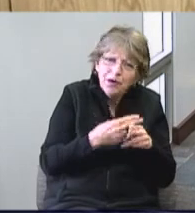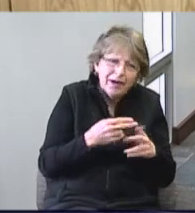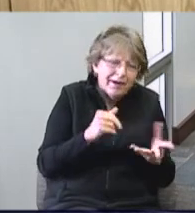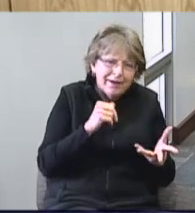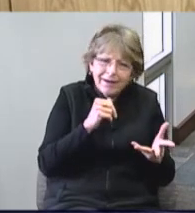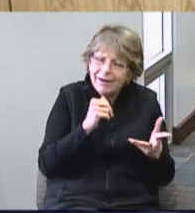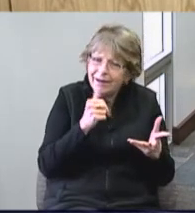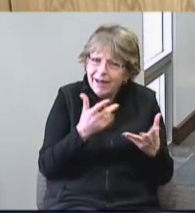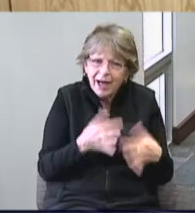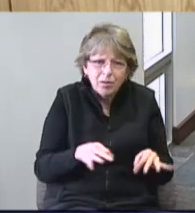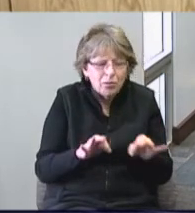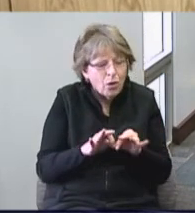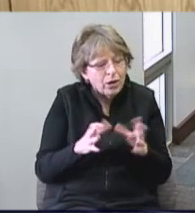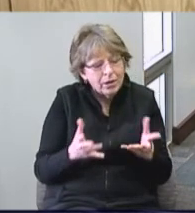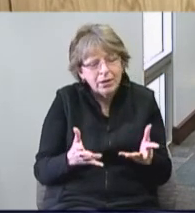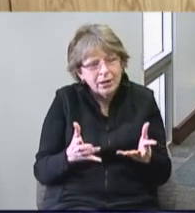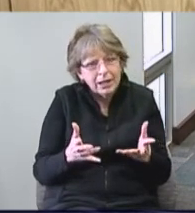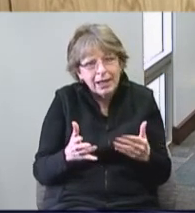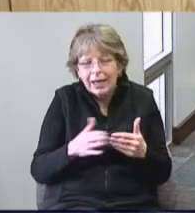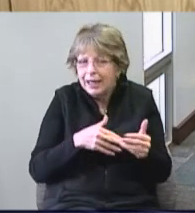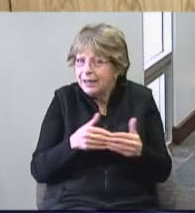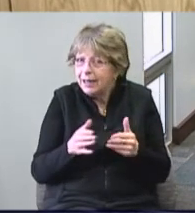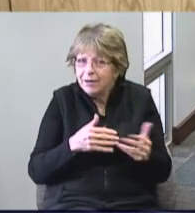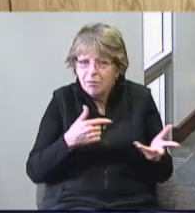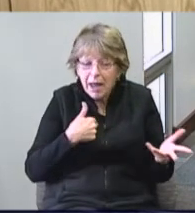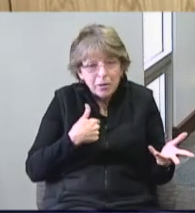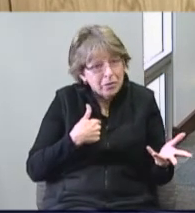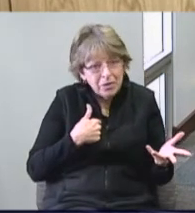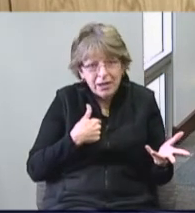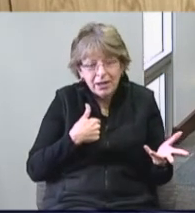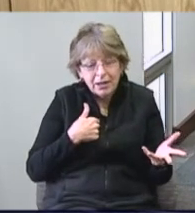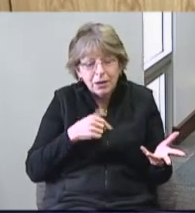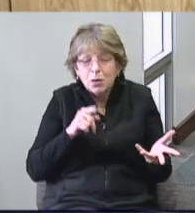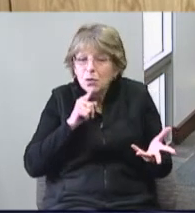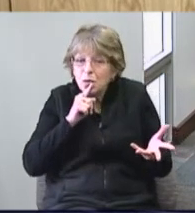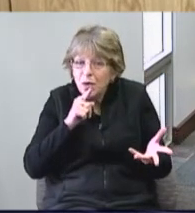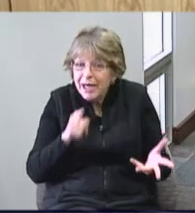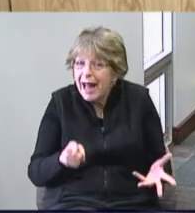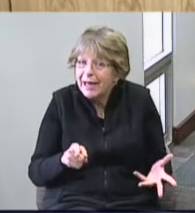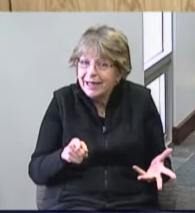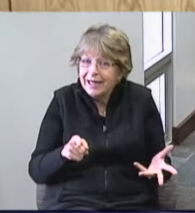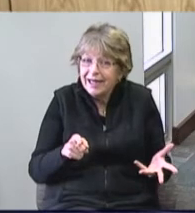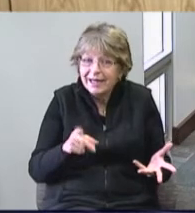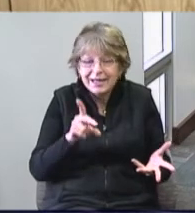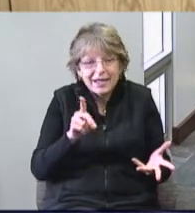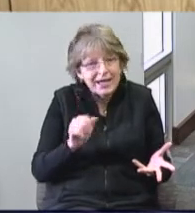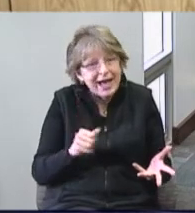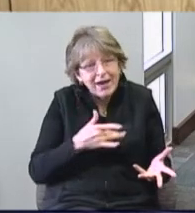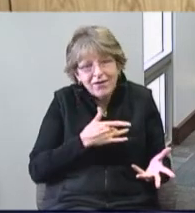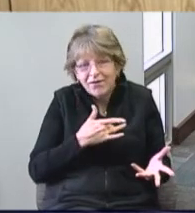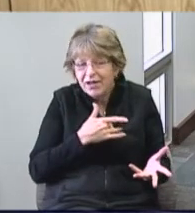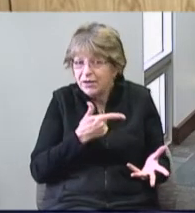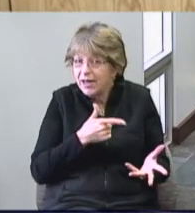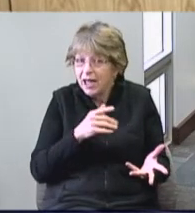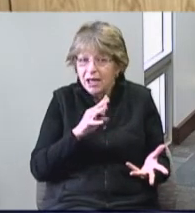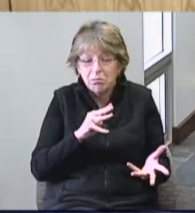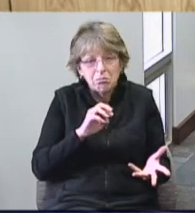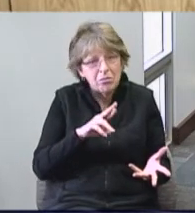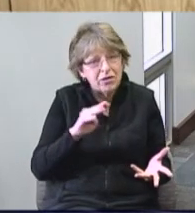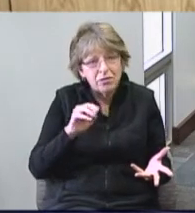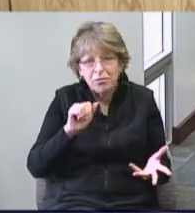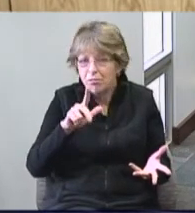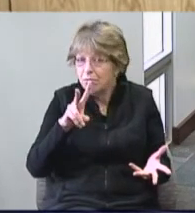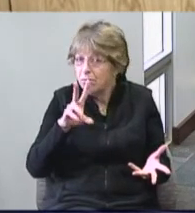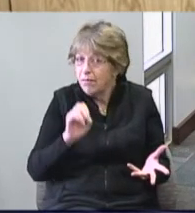the giglio does or doesn't imply. The reality is that the district attorney feels like Mr. Malvo would not make a good